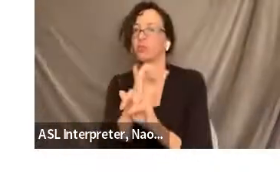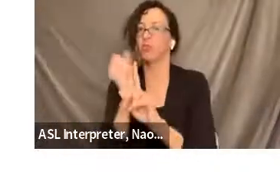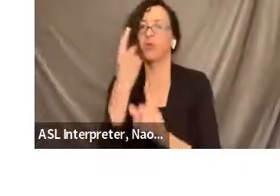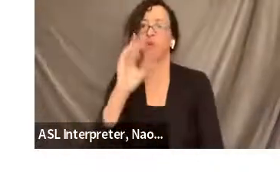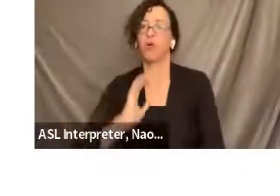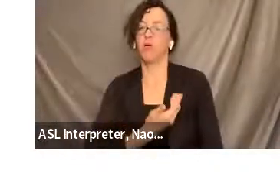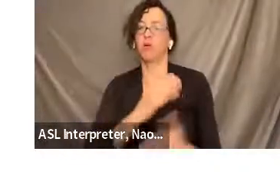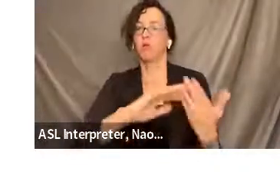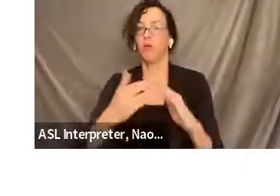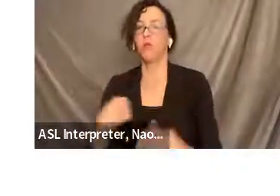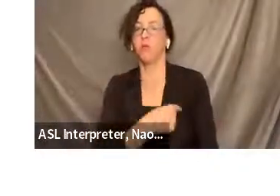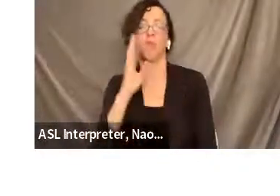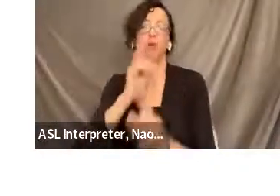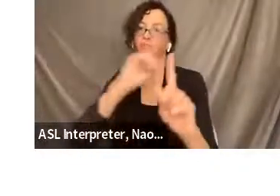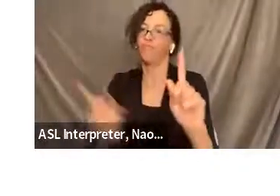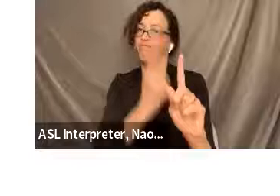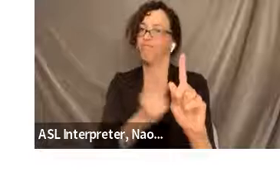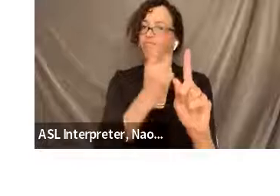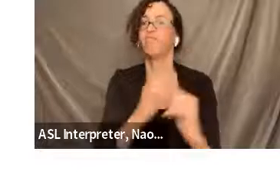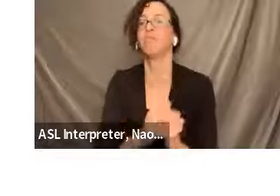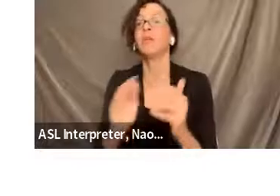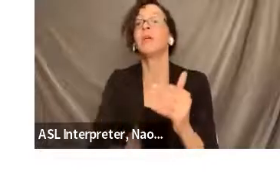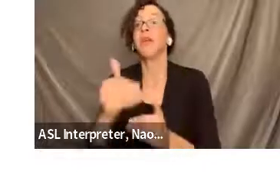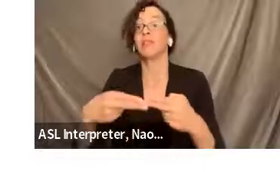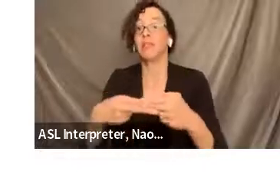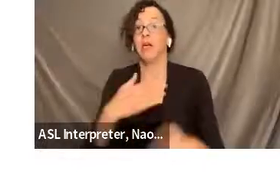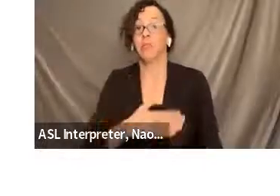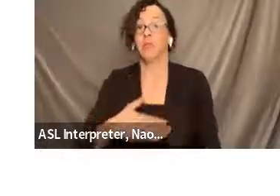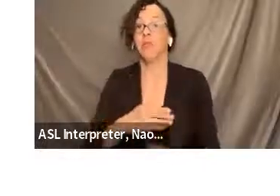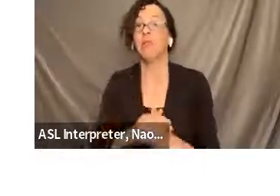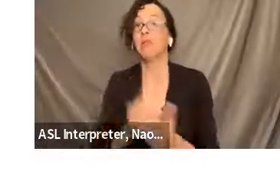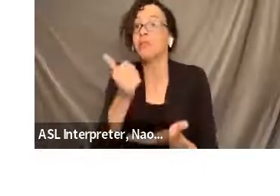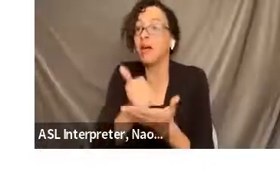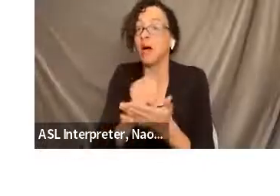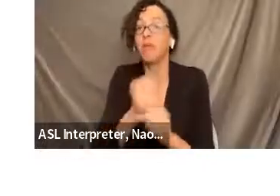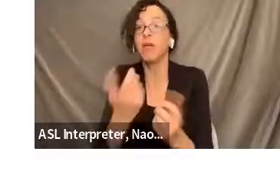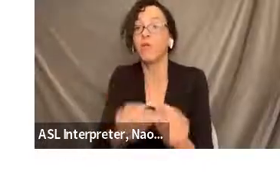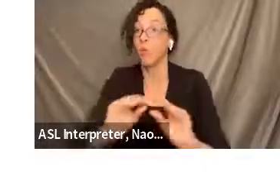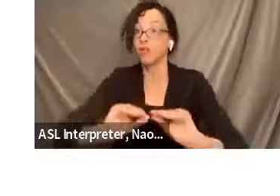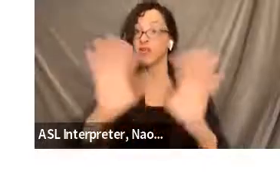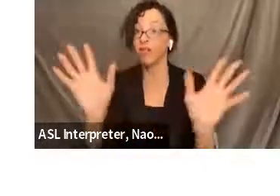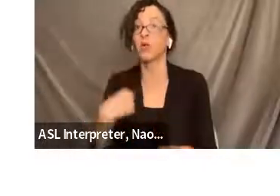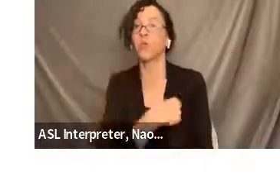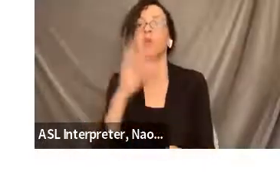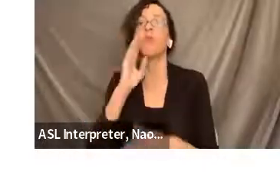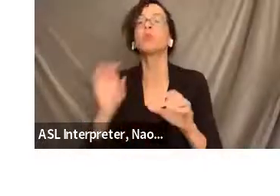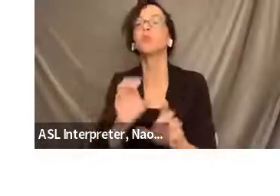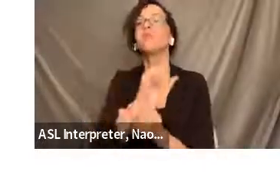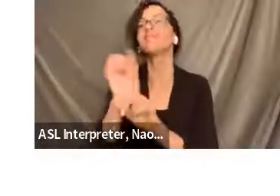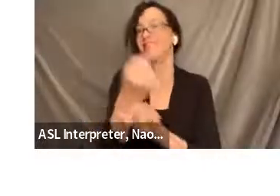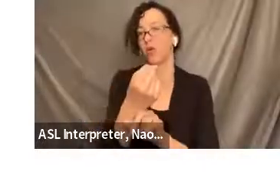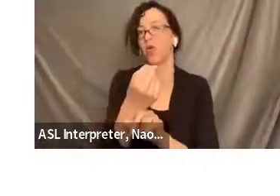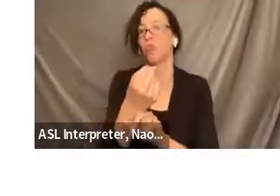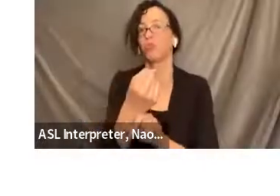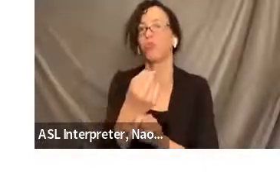So to help make this a little clearer, we'll do scenarios, and Dr. Freeman, I am going to hand